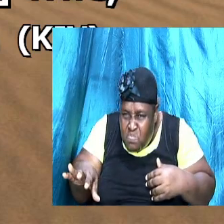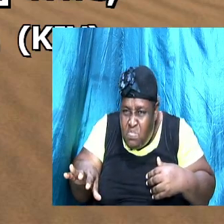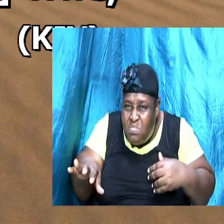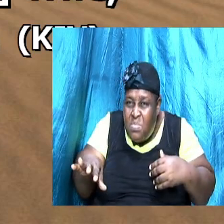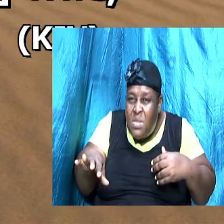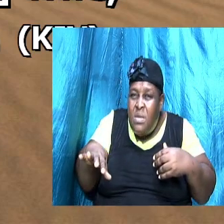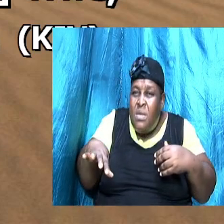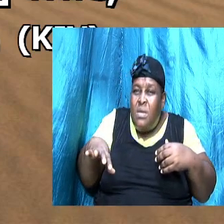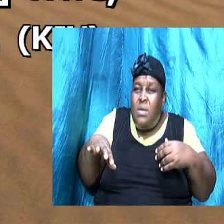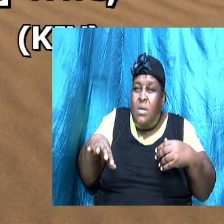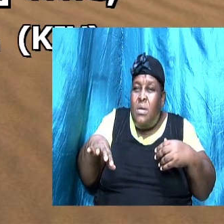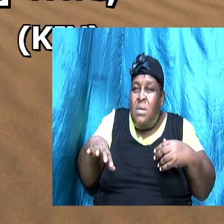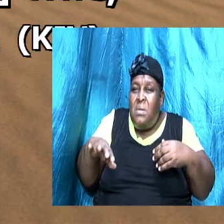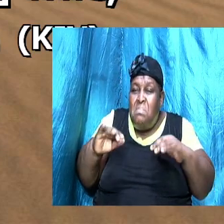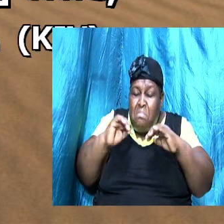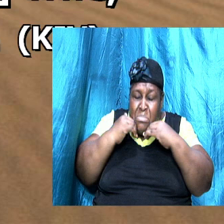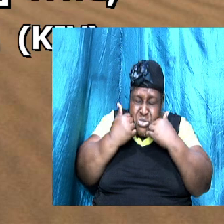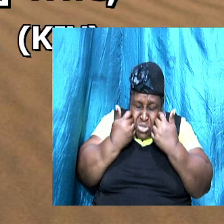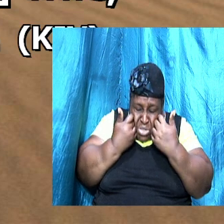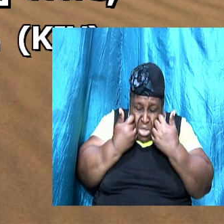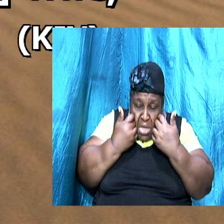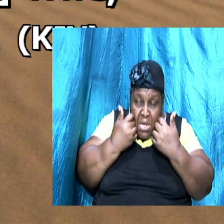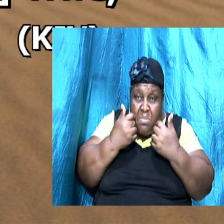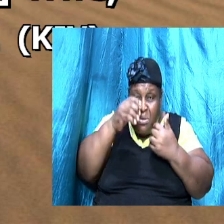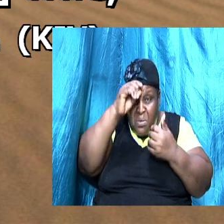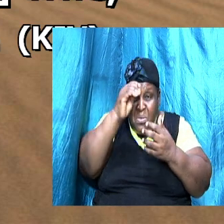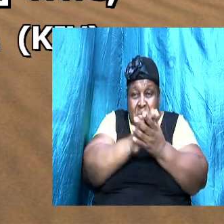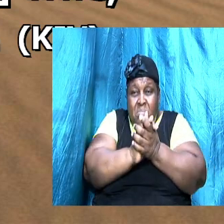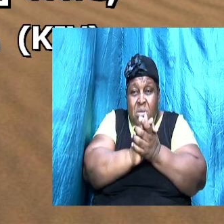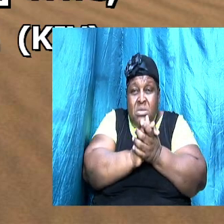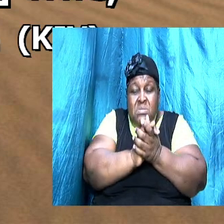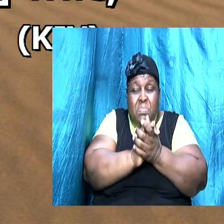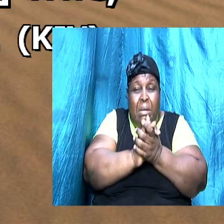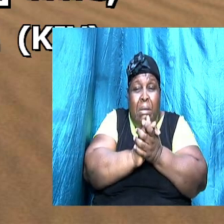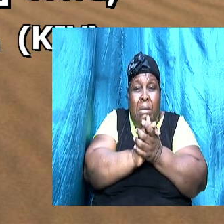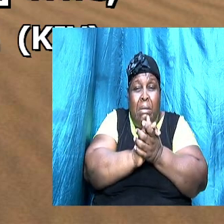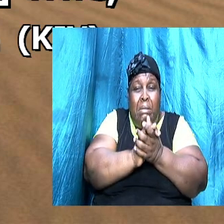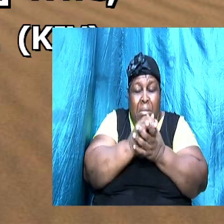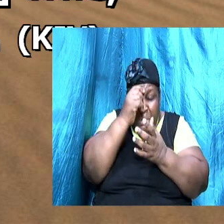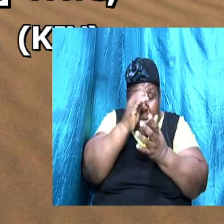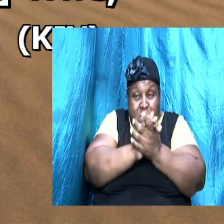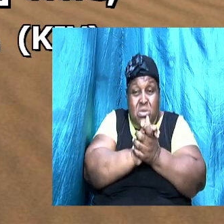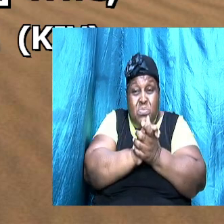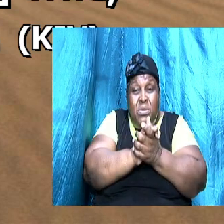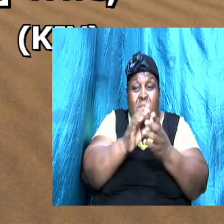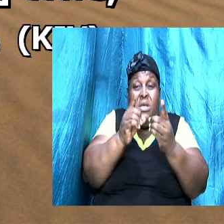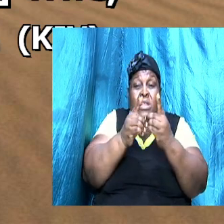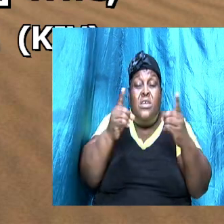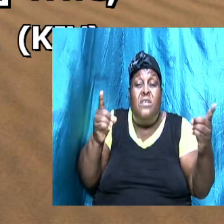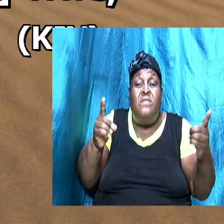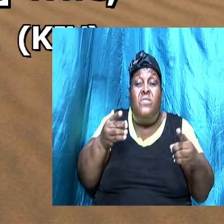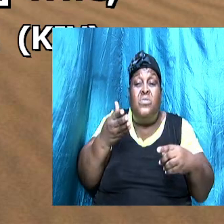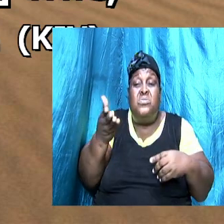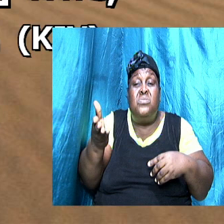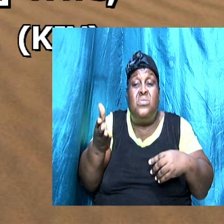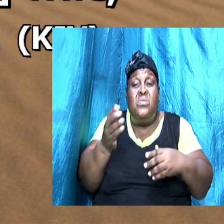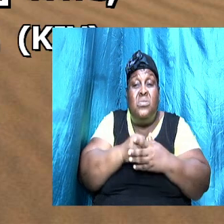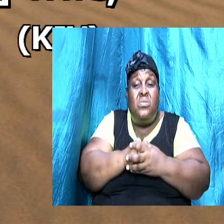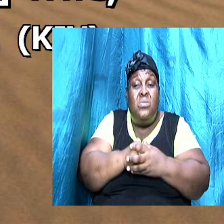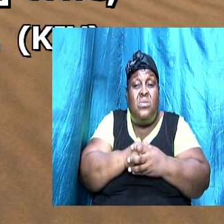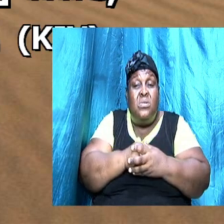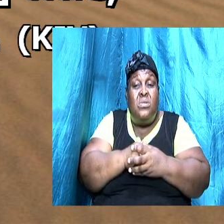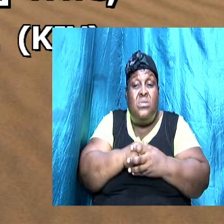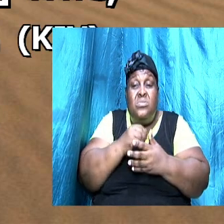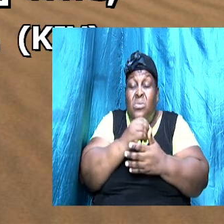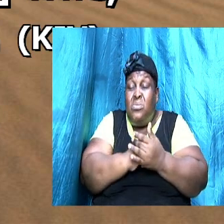husband. Boom, reason enough, him can put her away. People, men put with them wives for those things, so that it was now